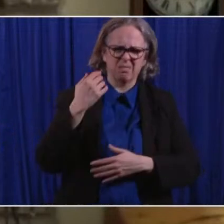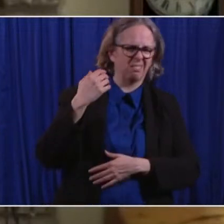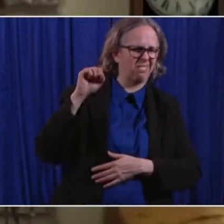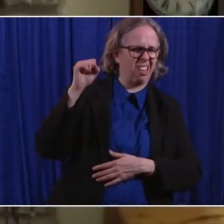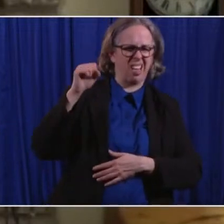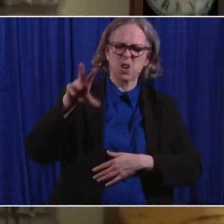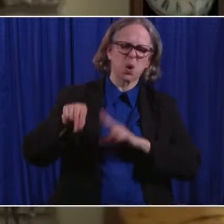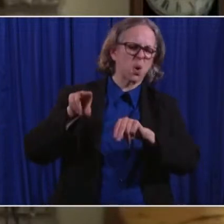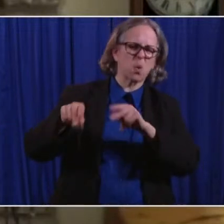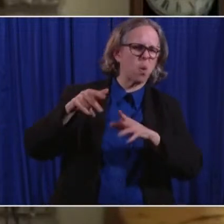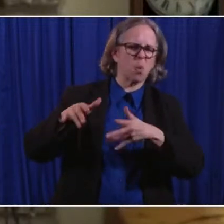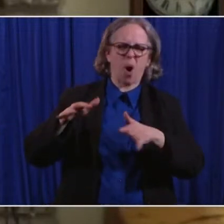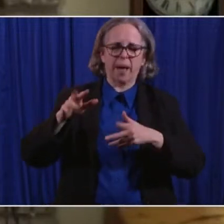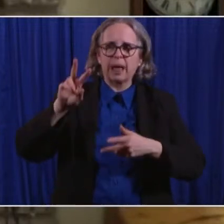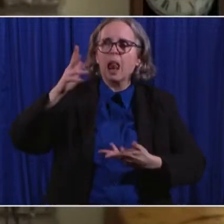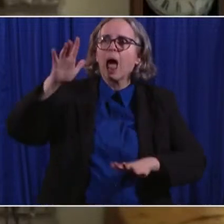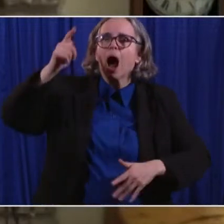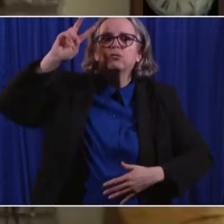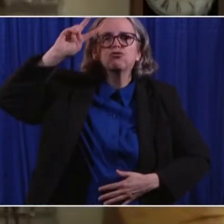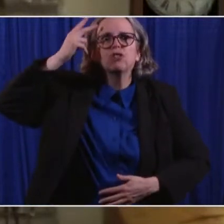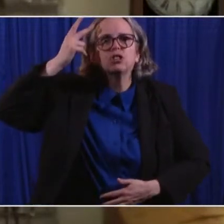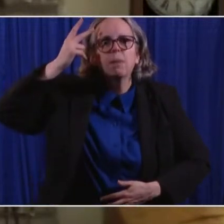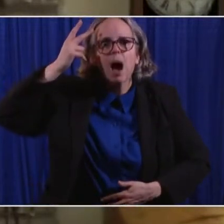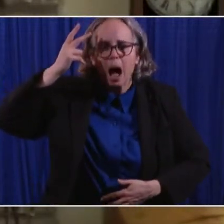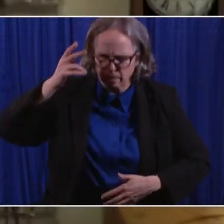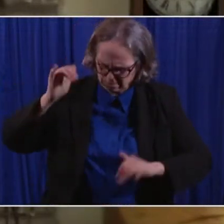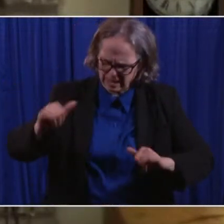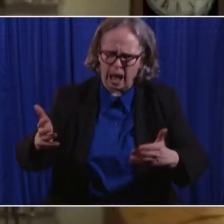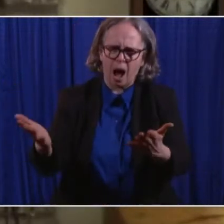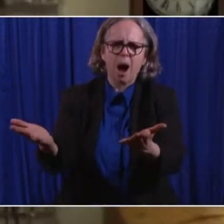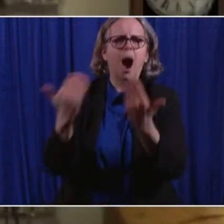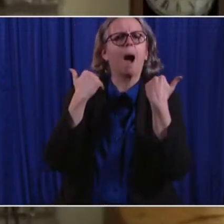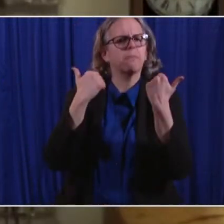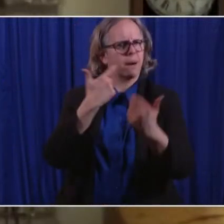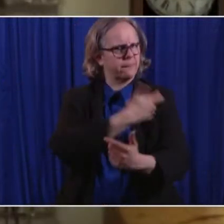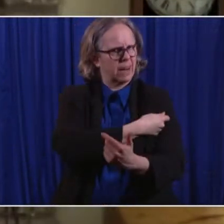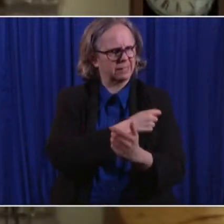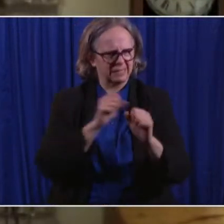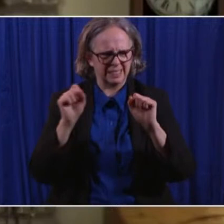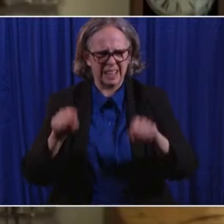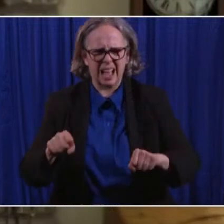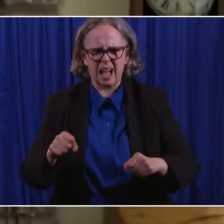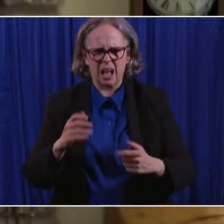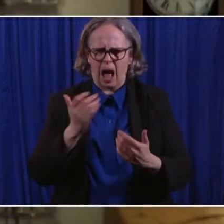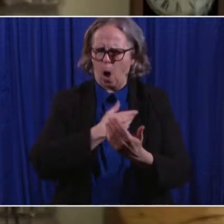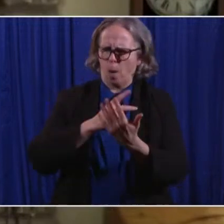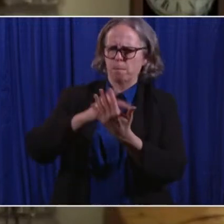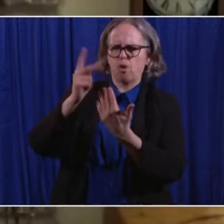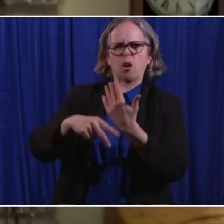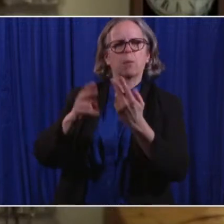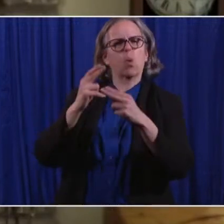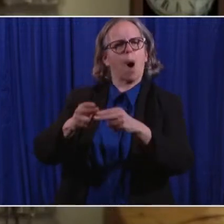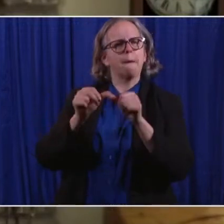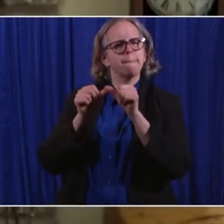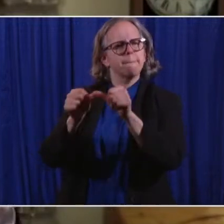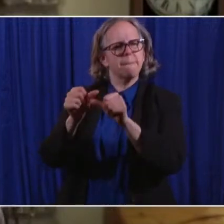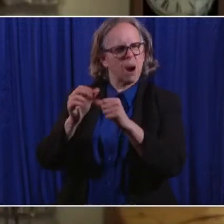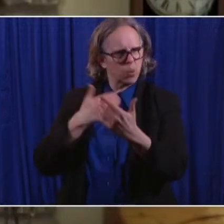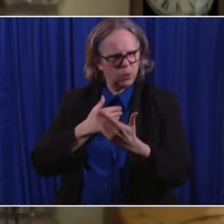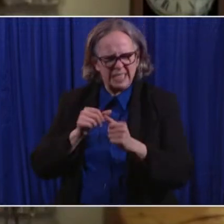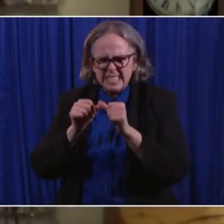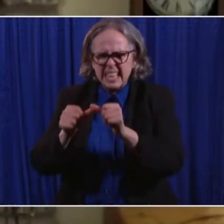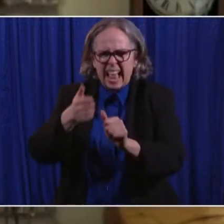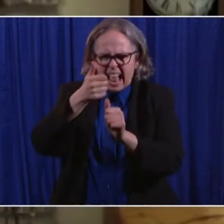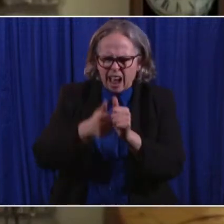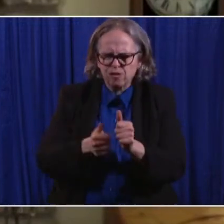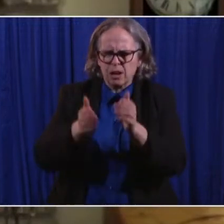vaccine, they will get you the vaccine, because we have a program to get vaccine into every single nursing home. And so as we move along,